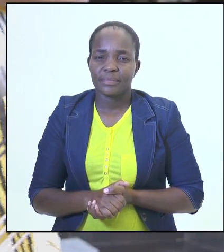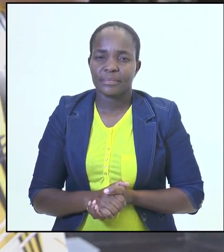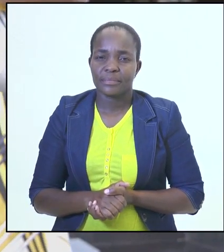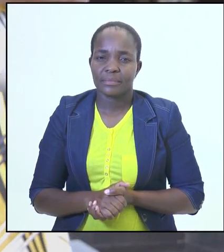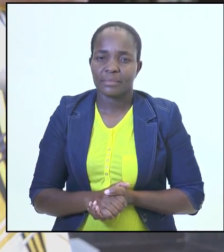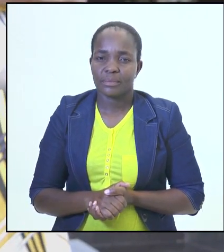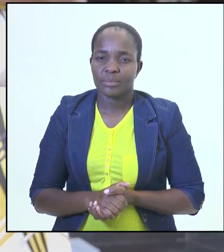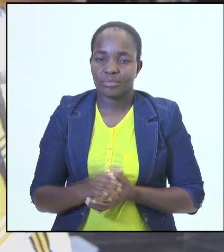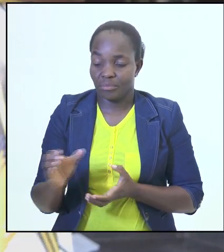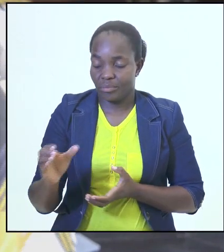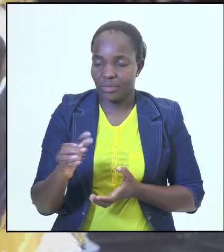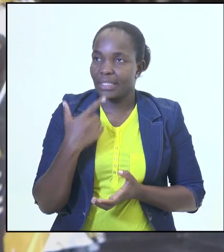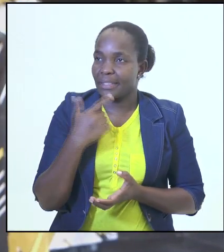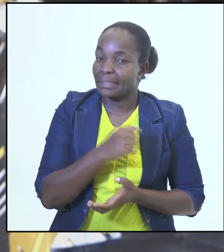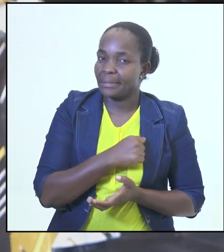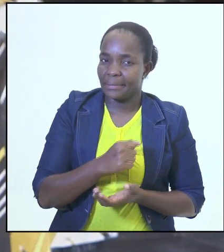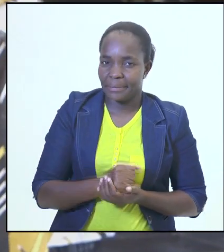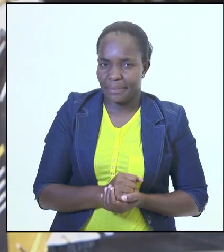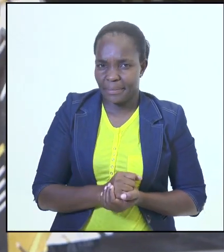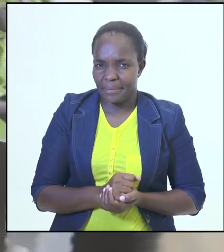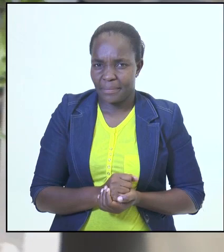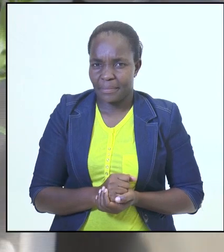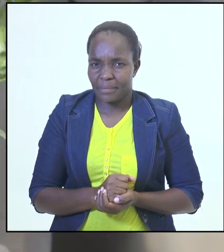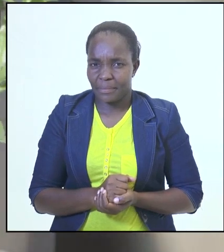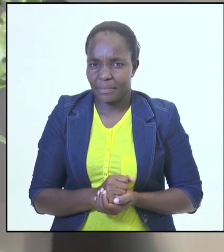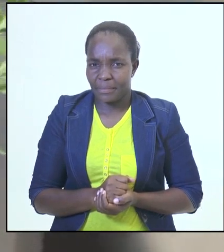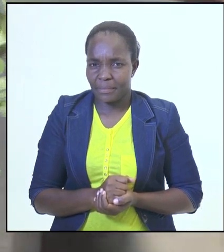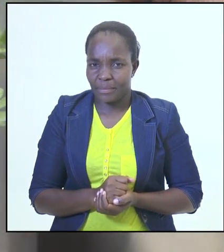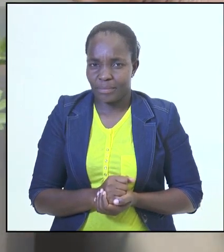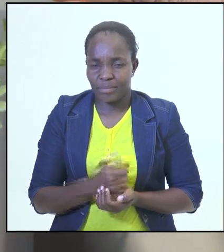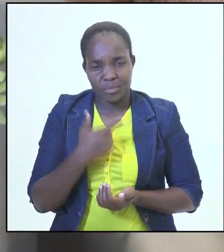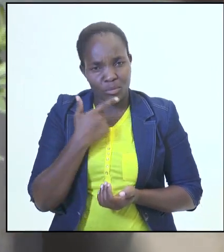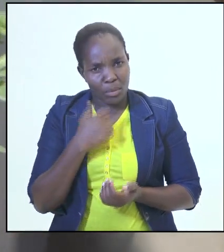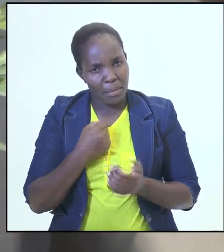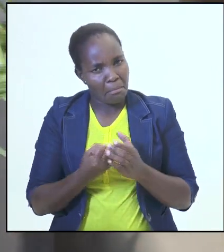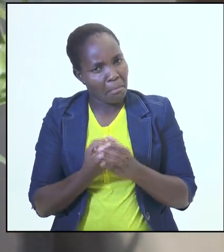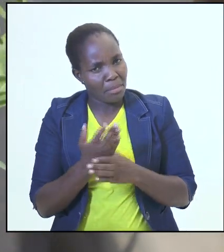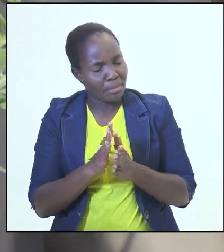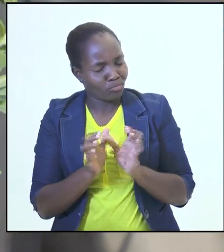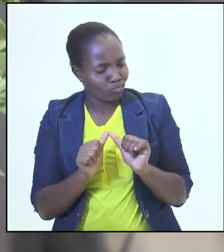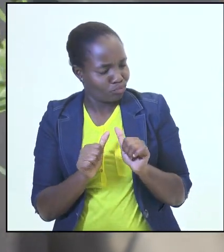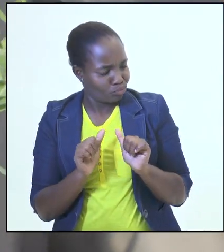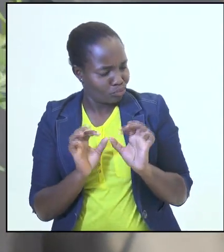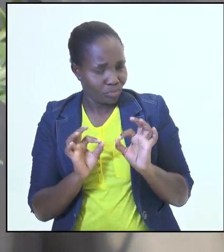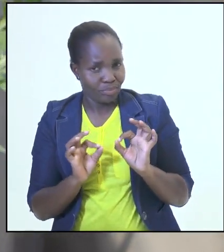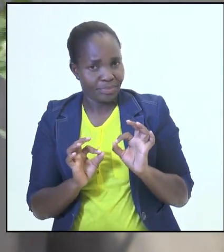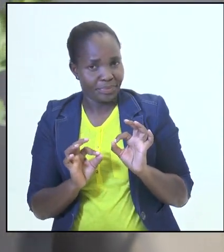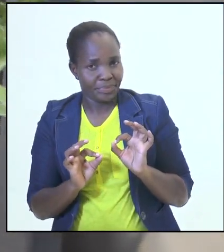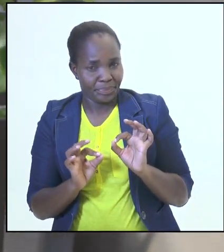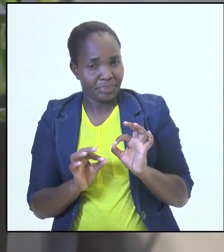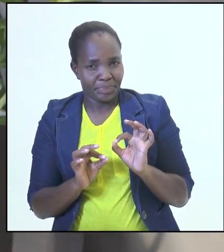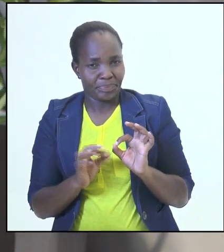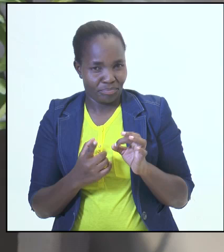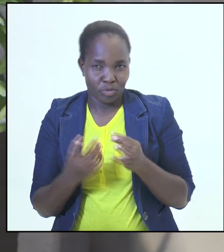Thank you, Mother. Wow, my daughter. I must thank you for rescuing my dear plants this week. They look much better already. The exposure to more